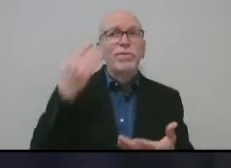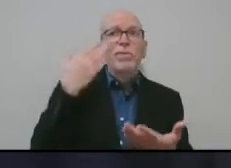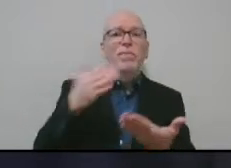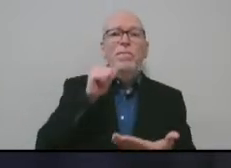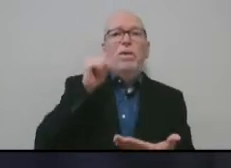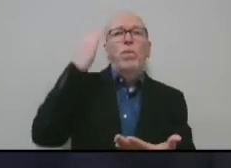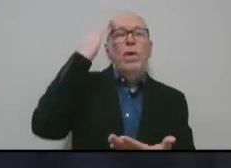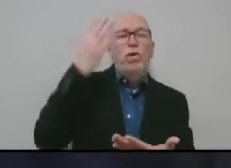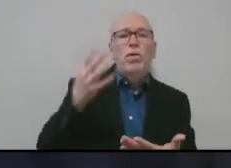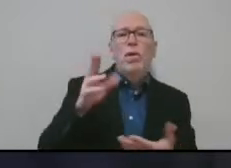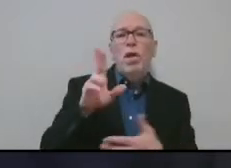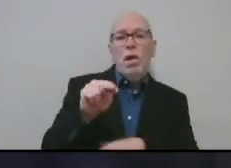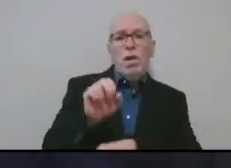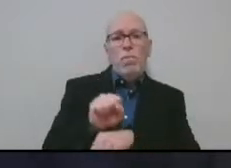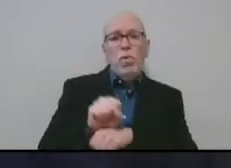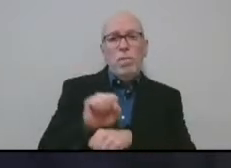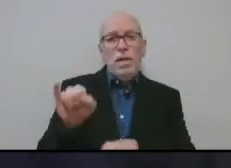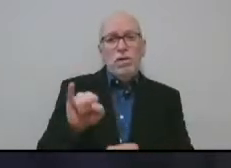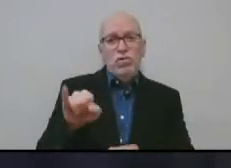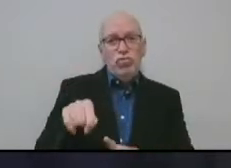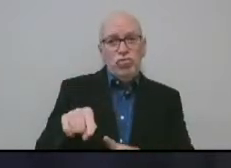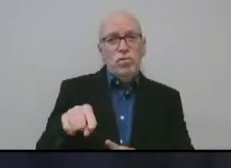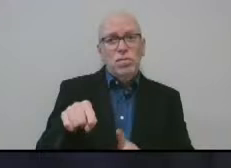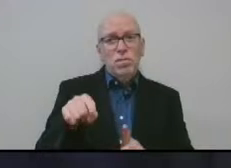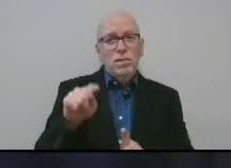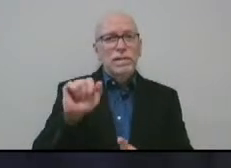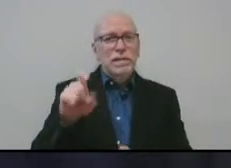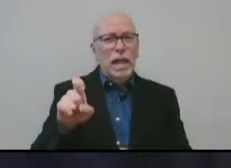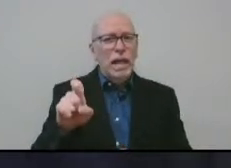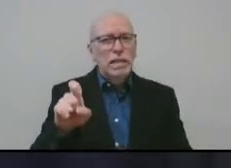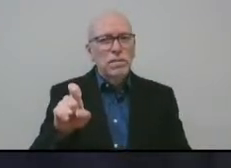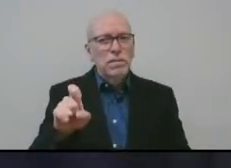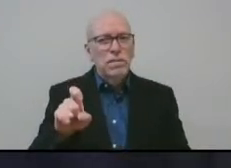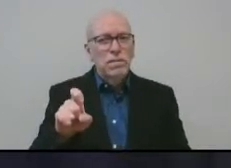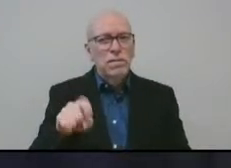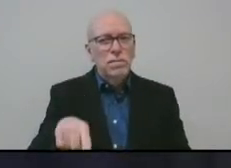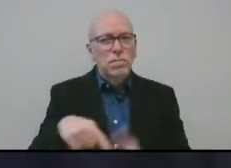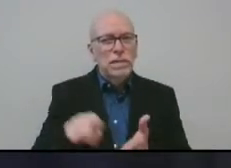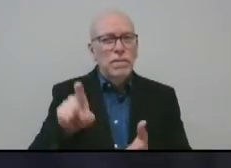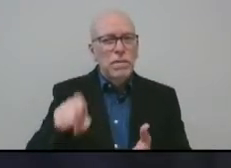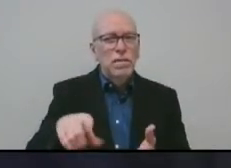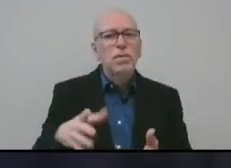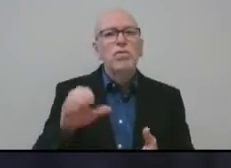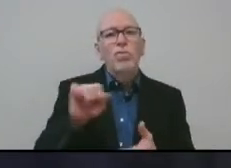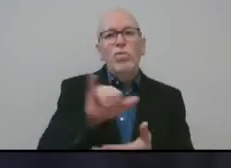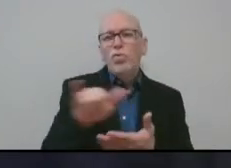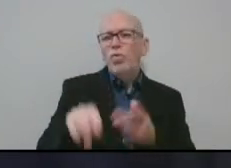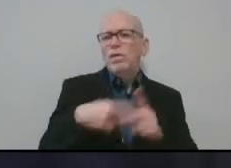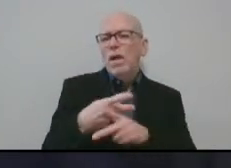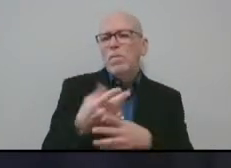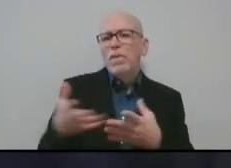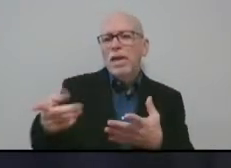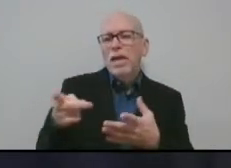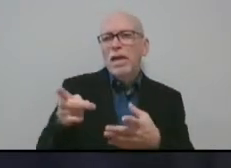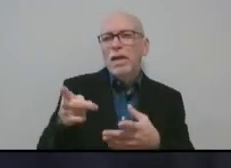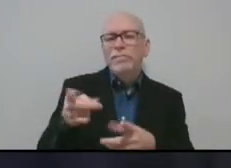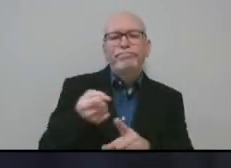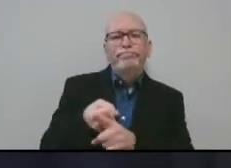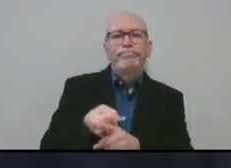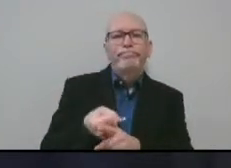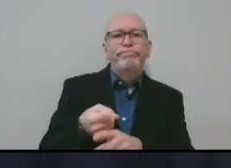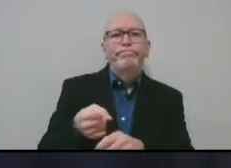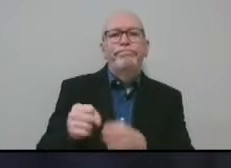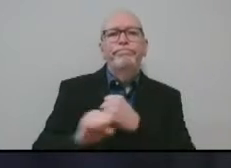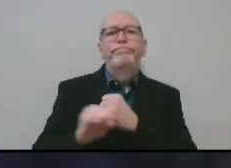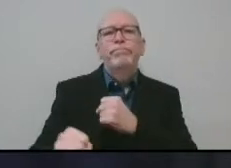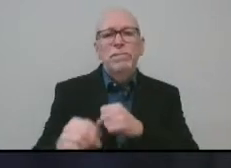that unemployment insurance is taxed. So those types of things contributed to some of the slowness in the system. The